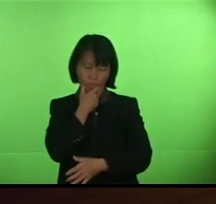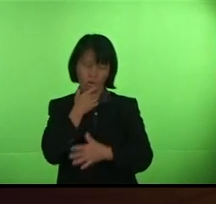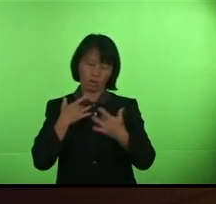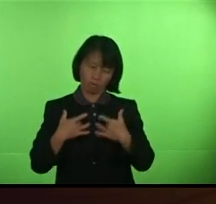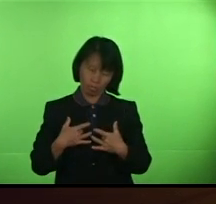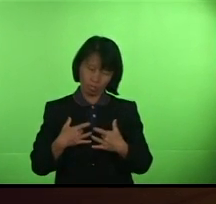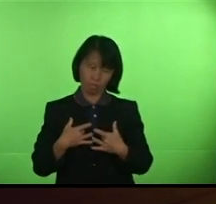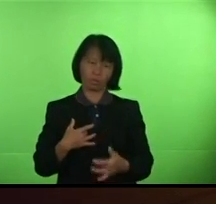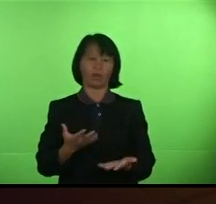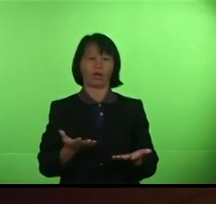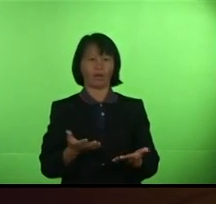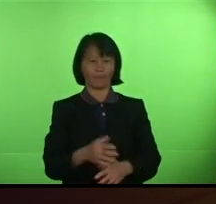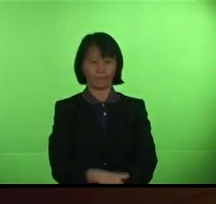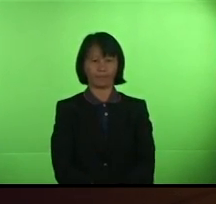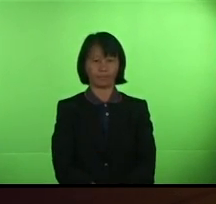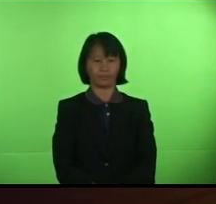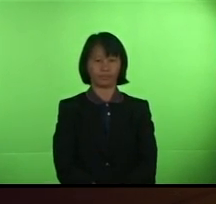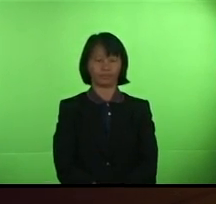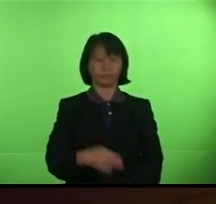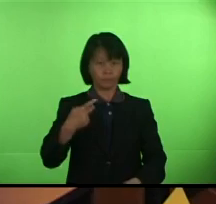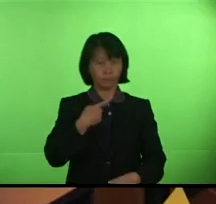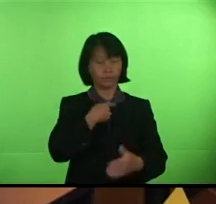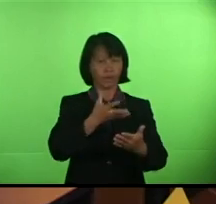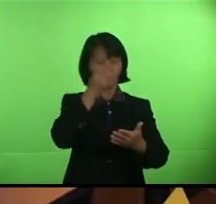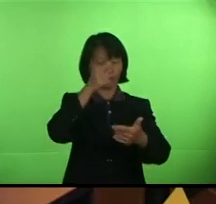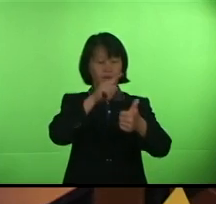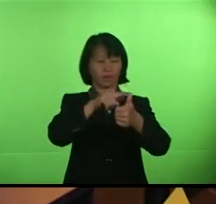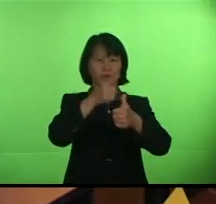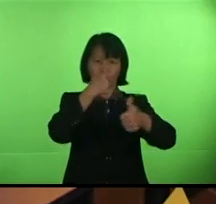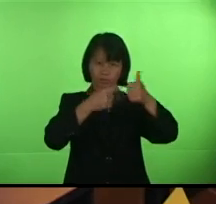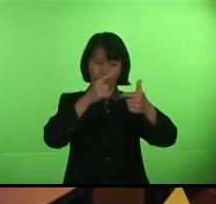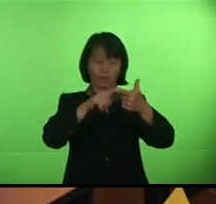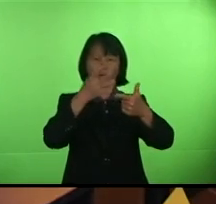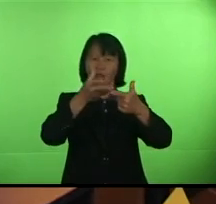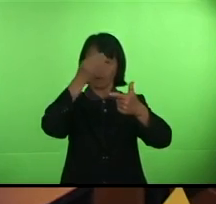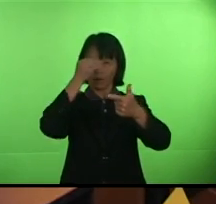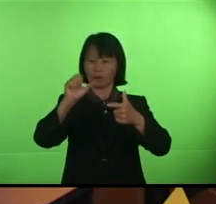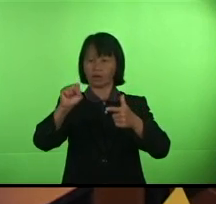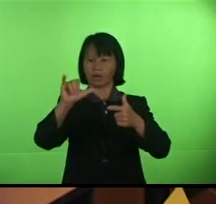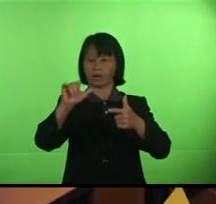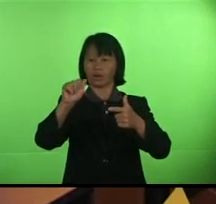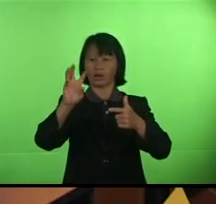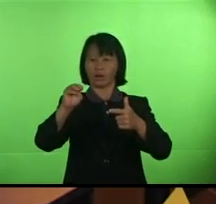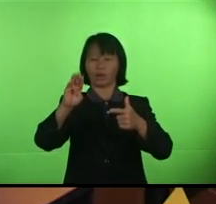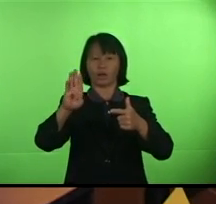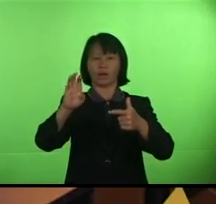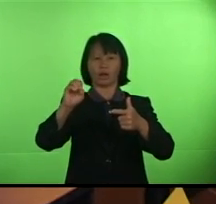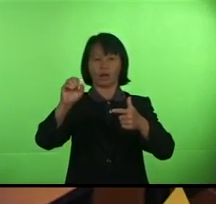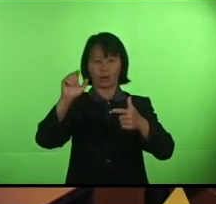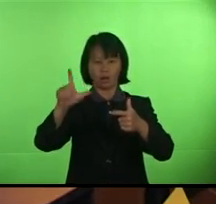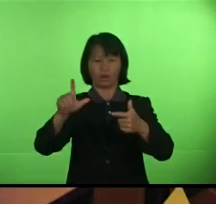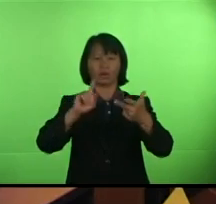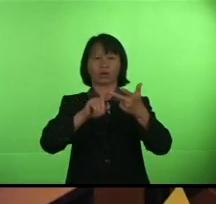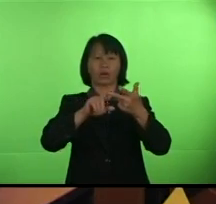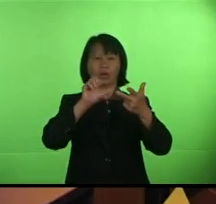Okay, so we have learned what are signs and what are symbols. So now we go to what are abbreviations. I'm sure you